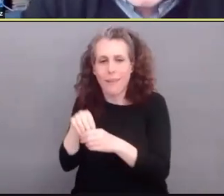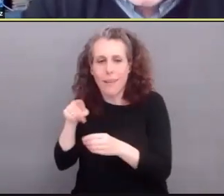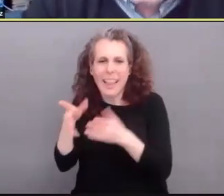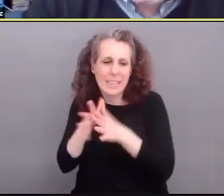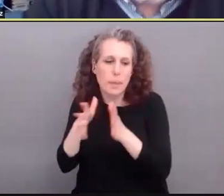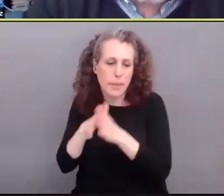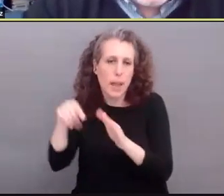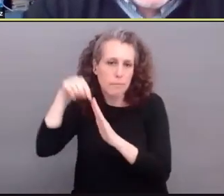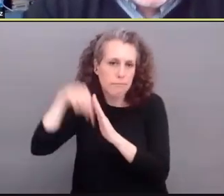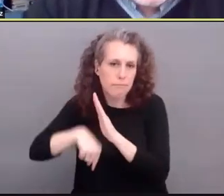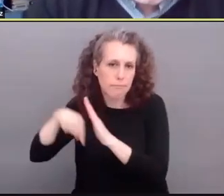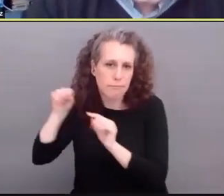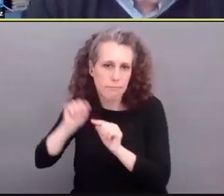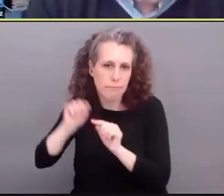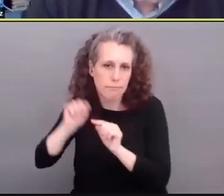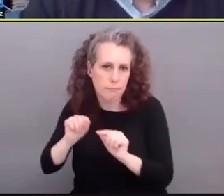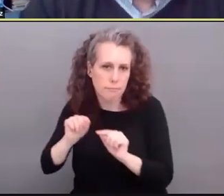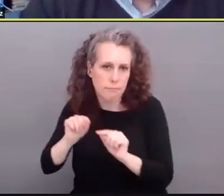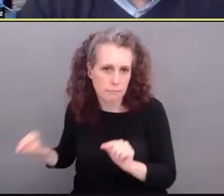testing. Well,